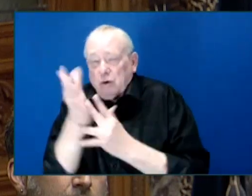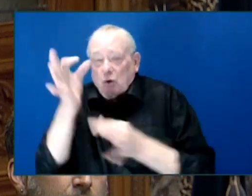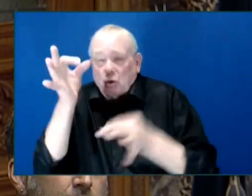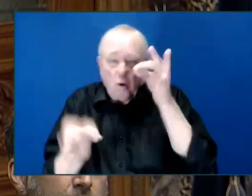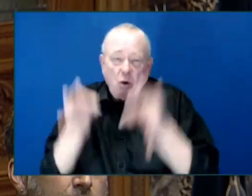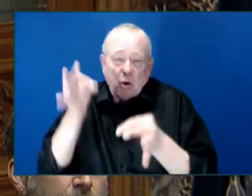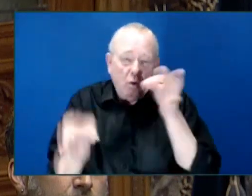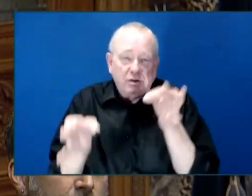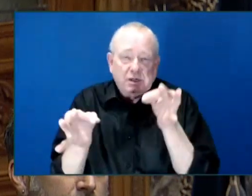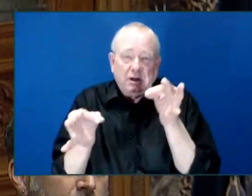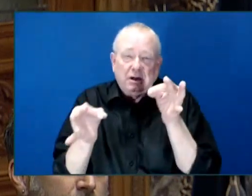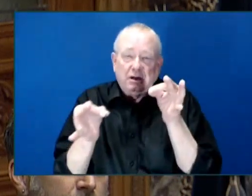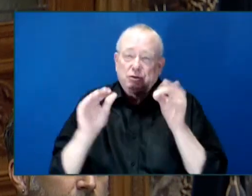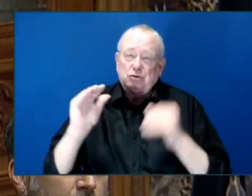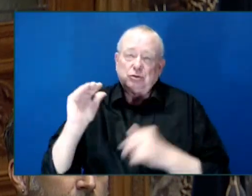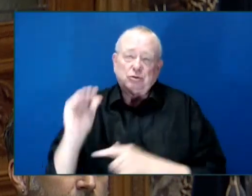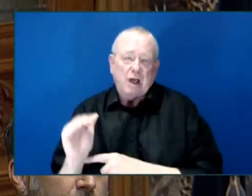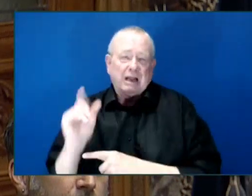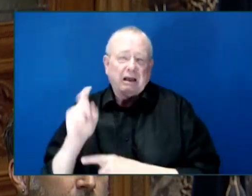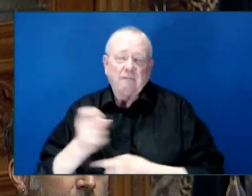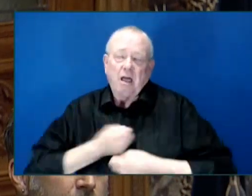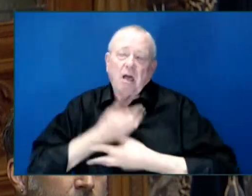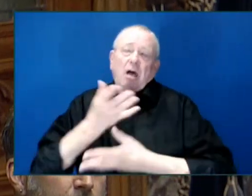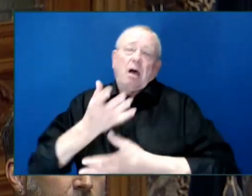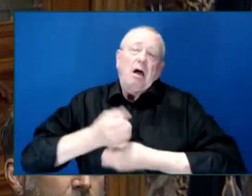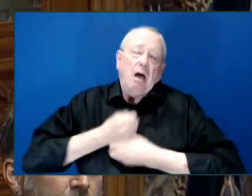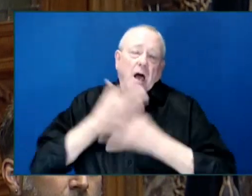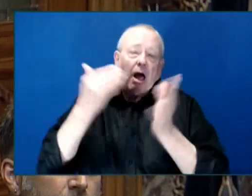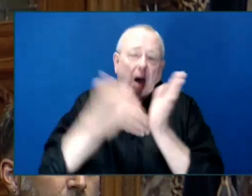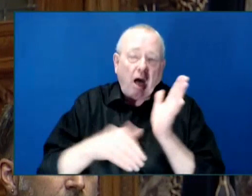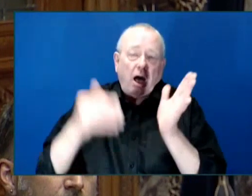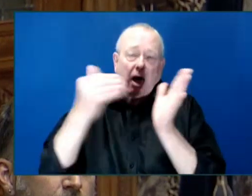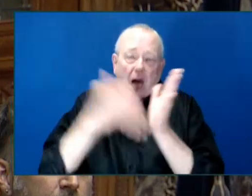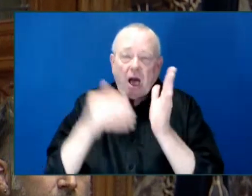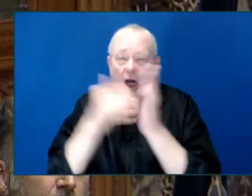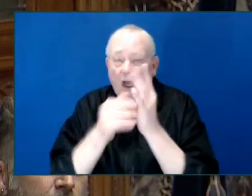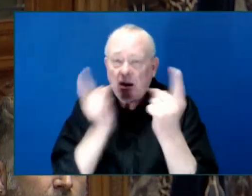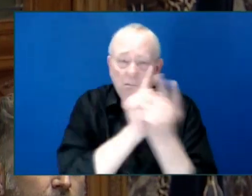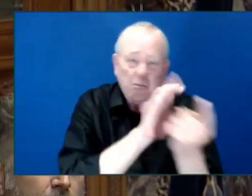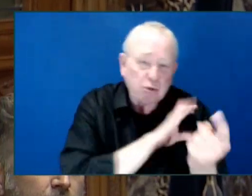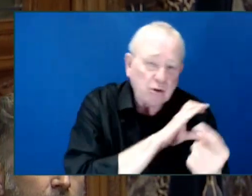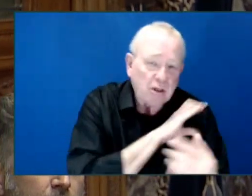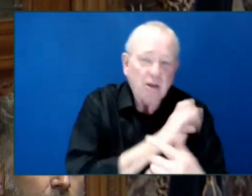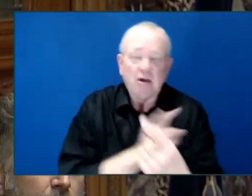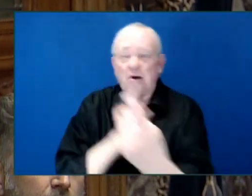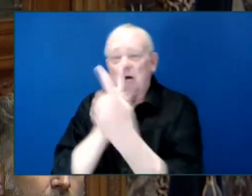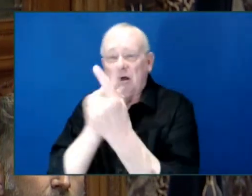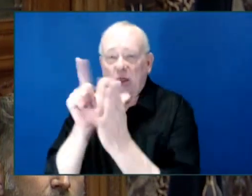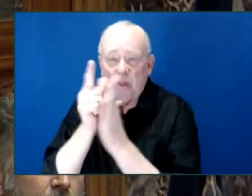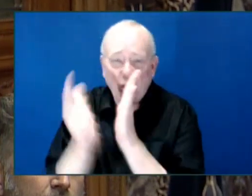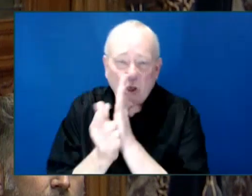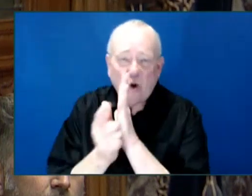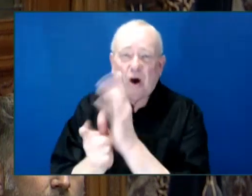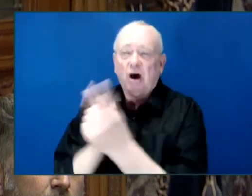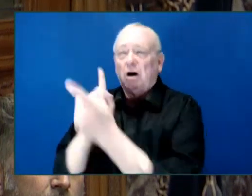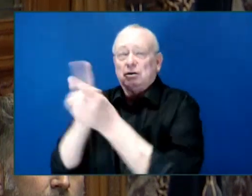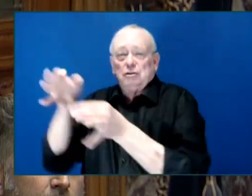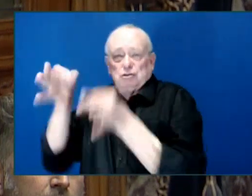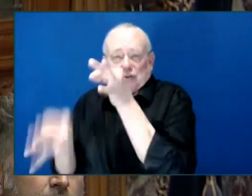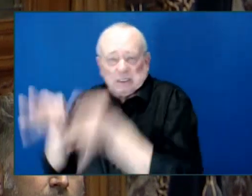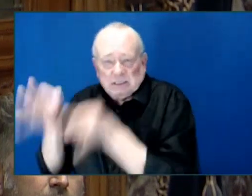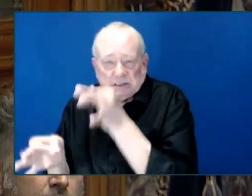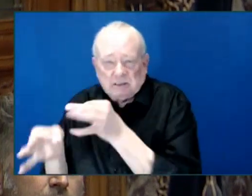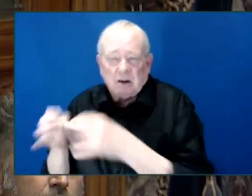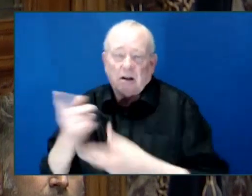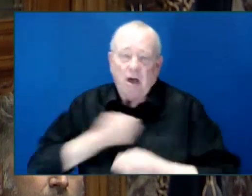police, child protection workers, Crown prosecutors, and in front of a judge. Raven's Nest strives to support survivors by